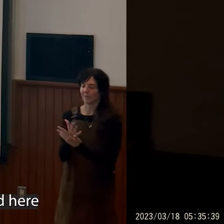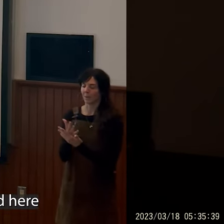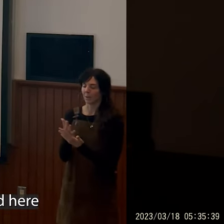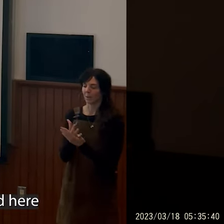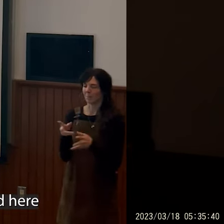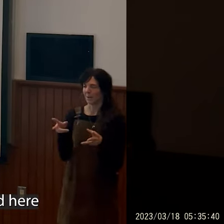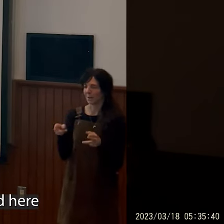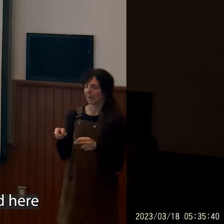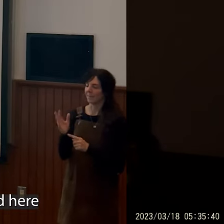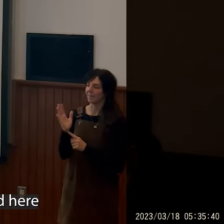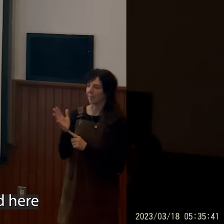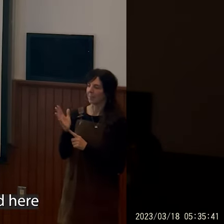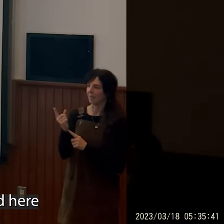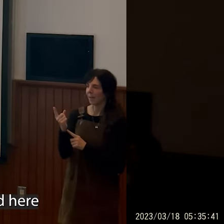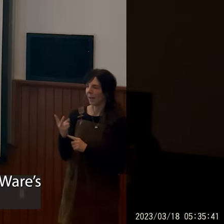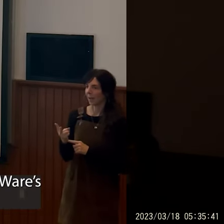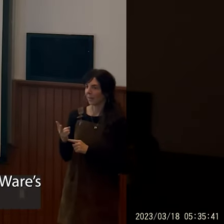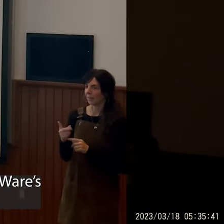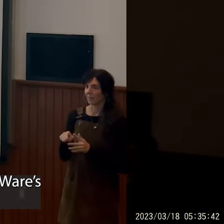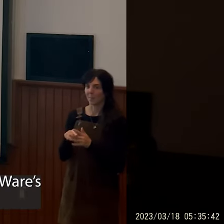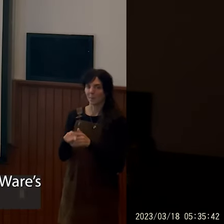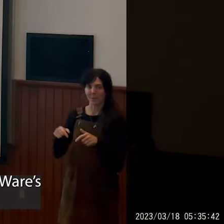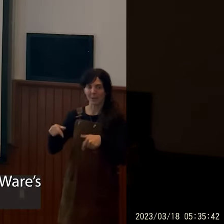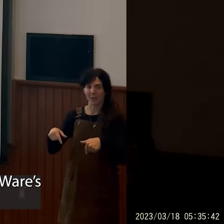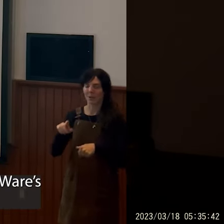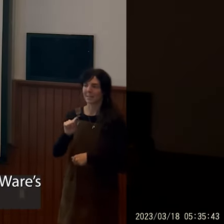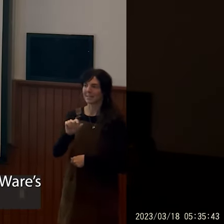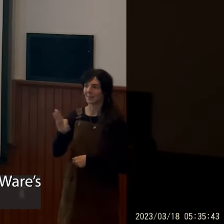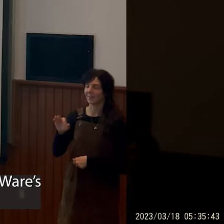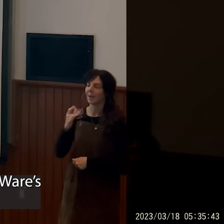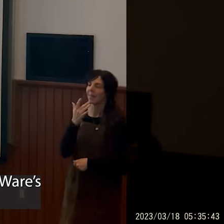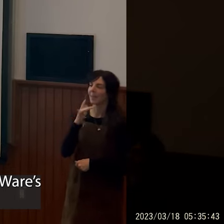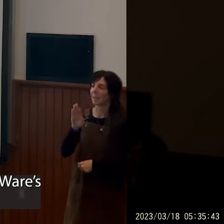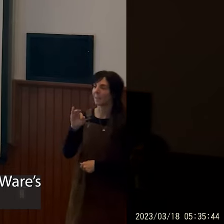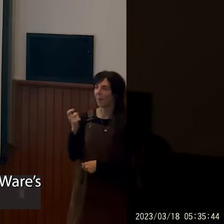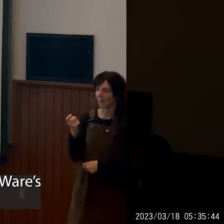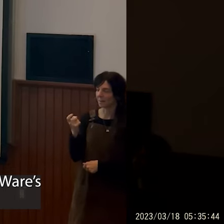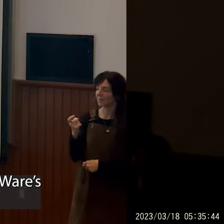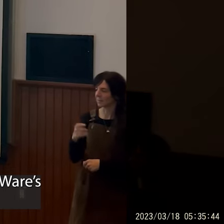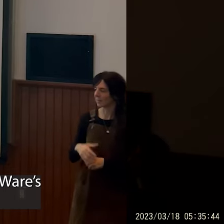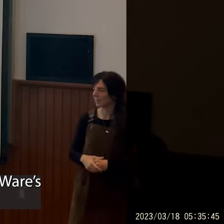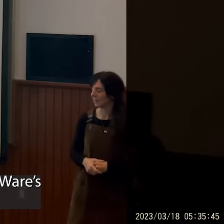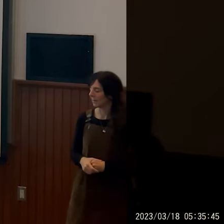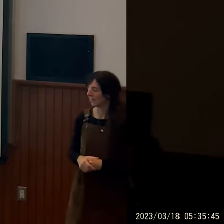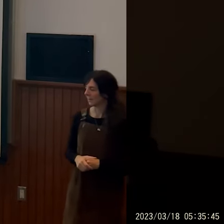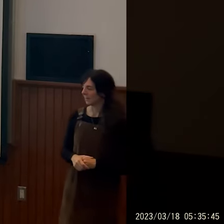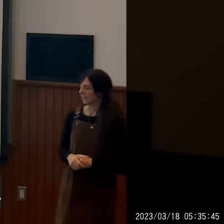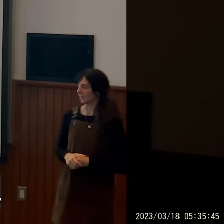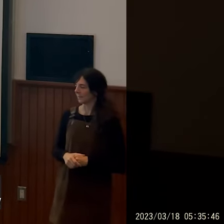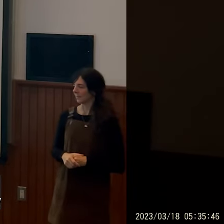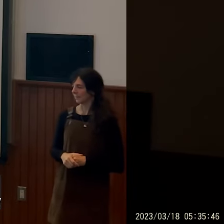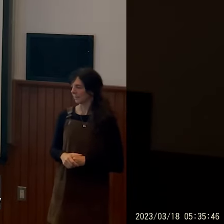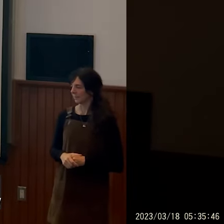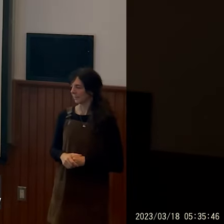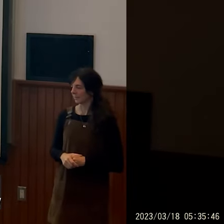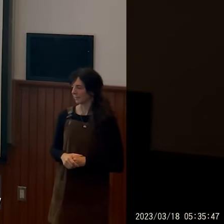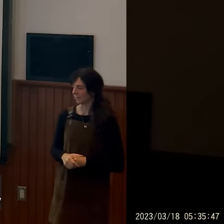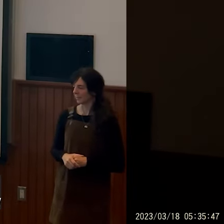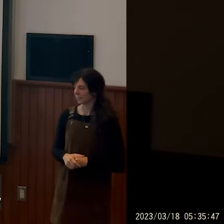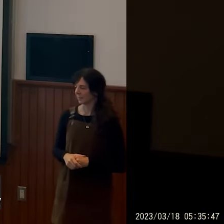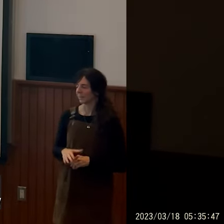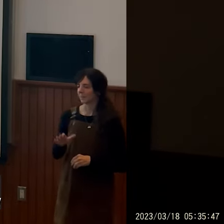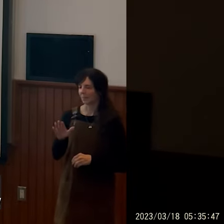showing. It actually premiered here at the TIFF Lightbox in Cyrus Marcus Ware's program, Infinite Points on a